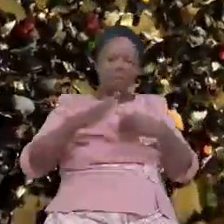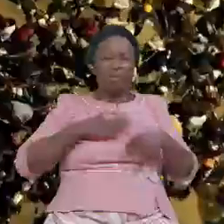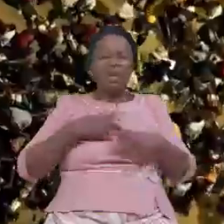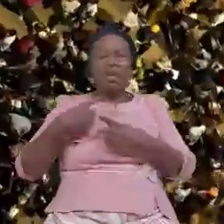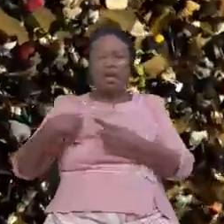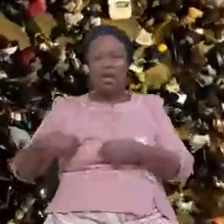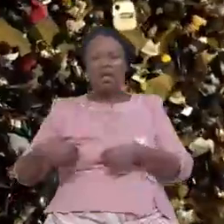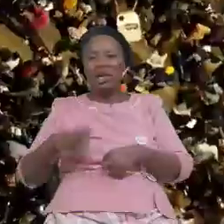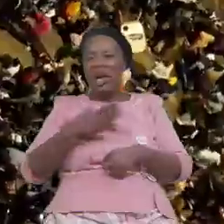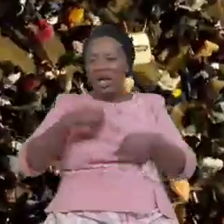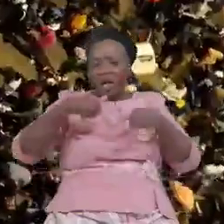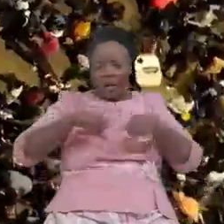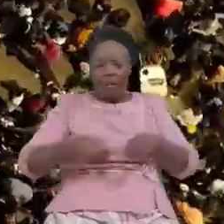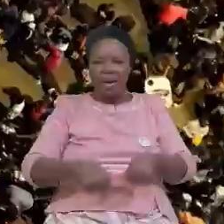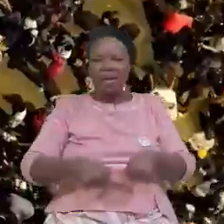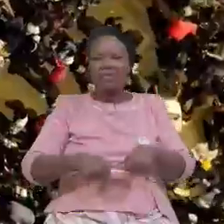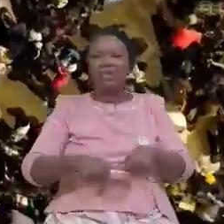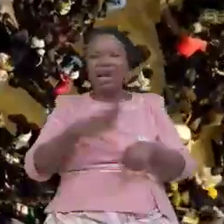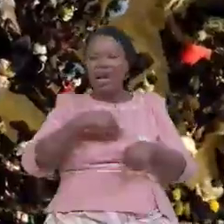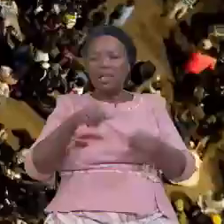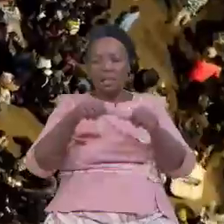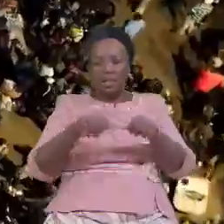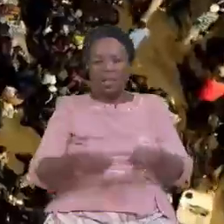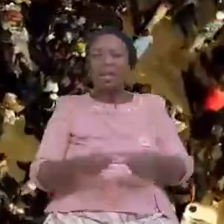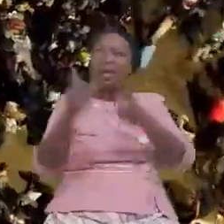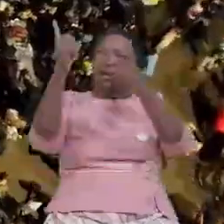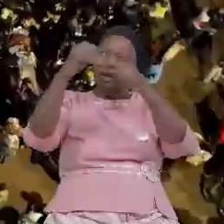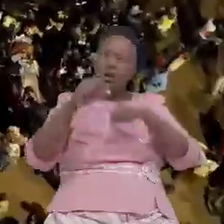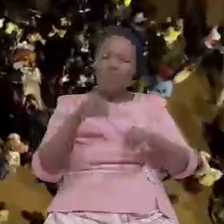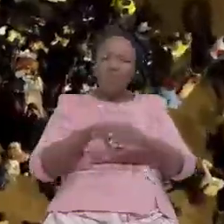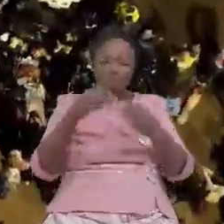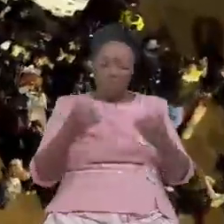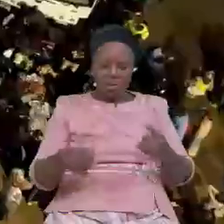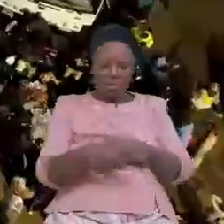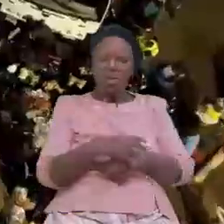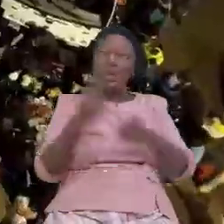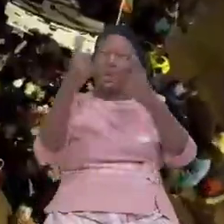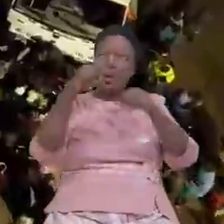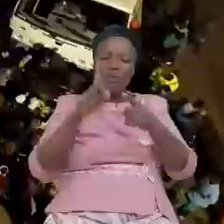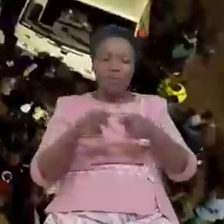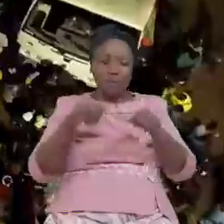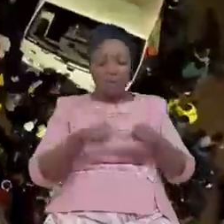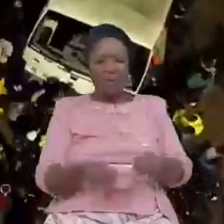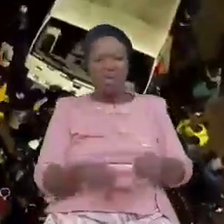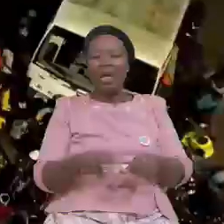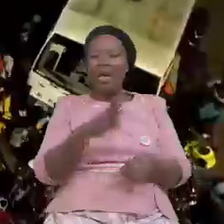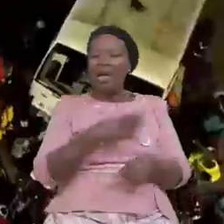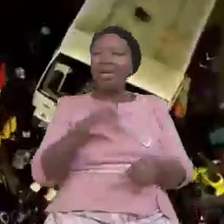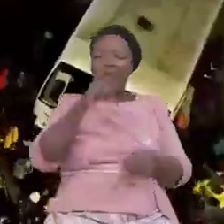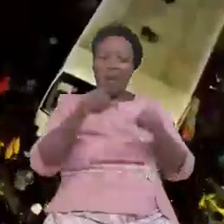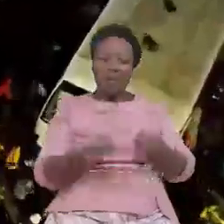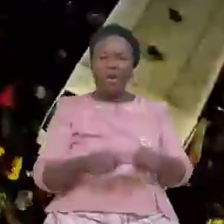and abide and stay. Come in today. Come in to stay. He will abide with